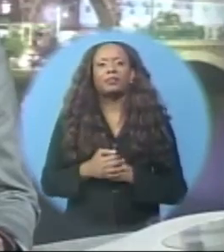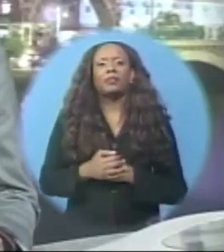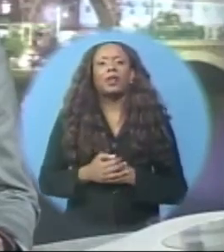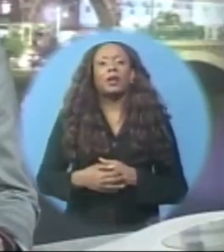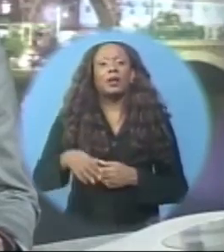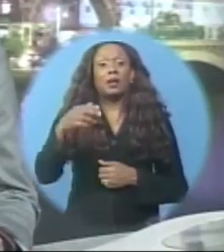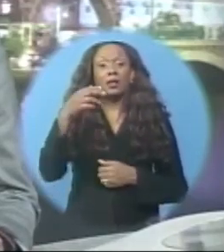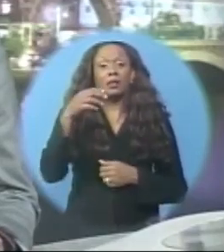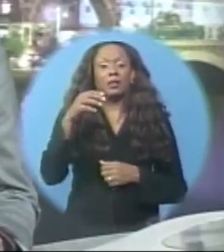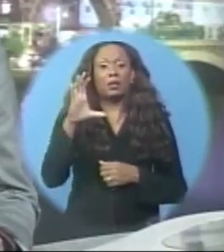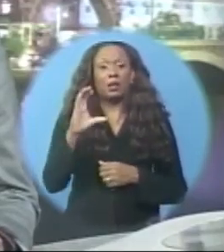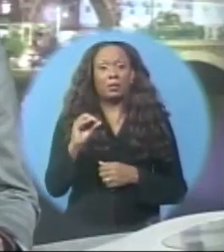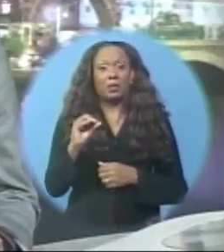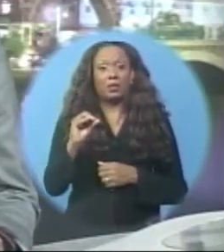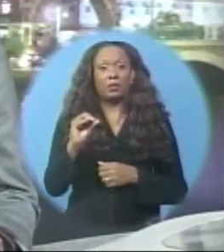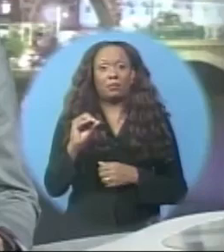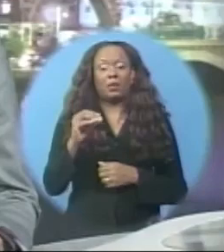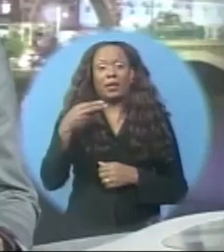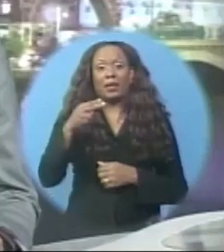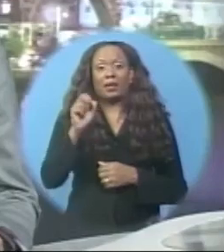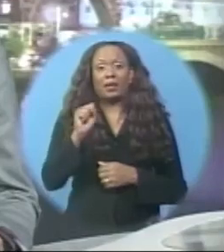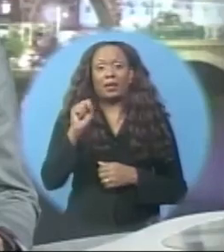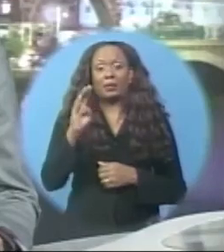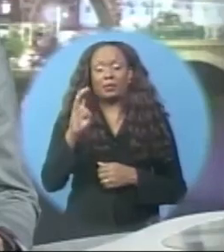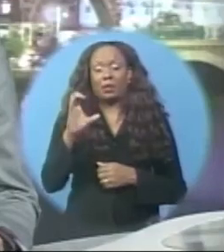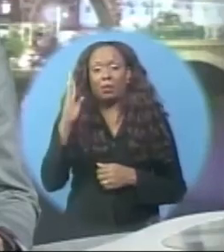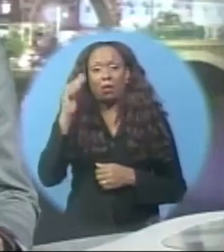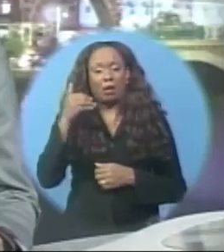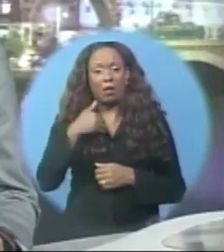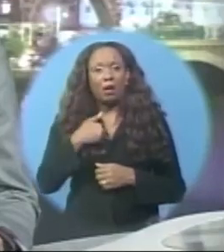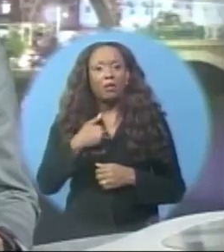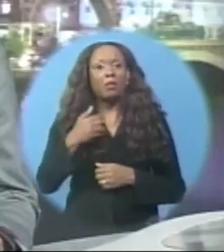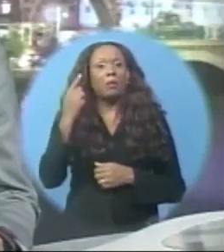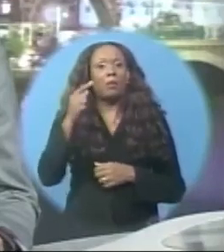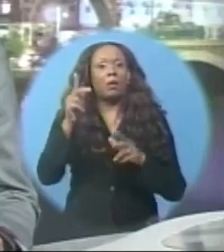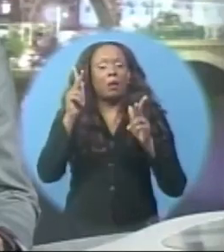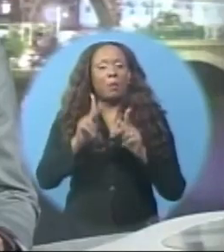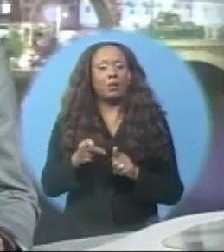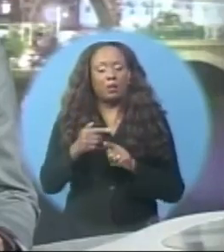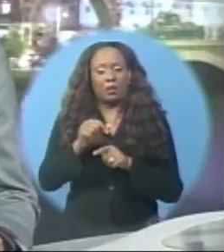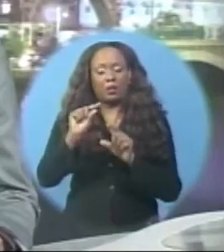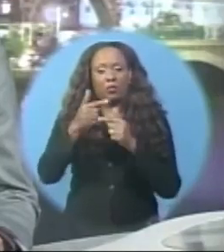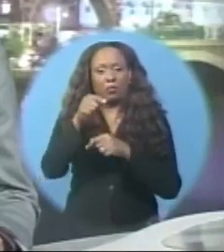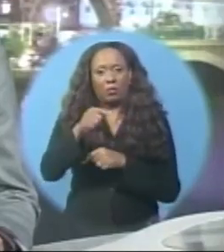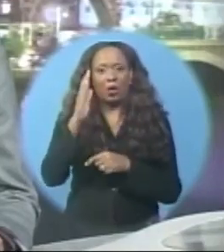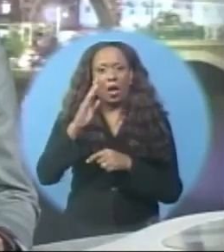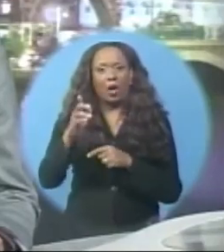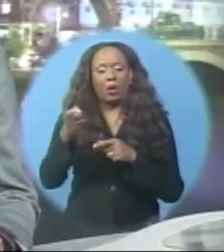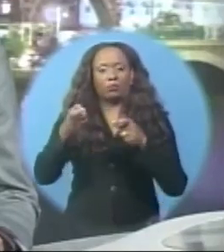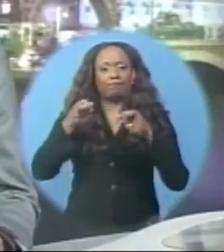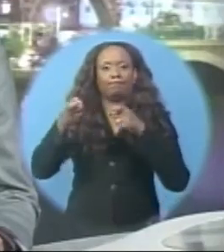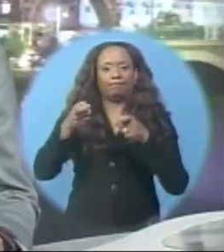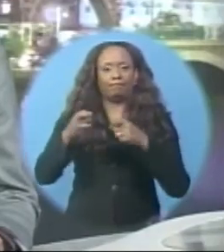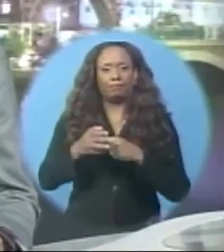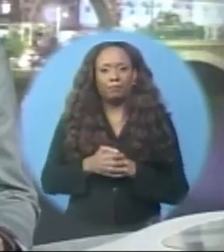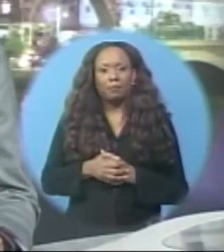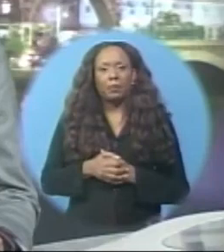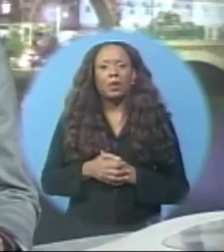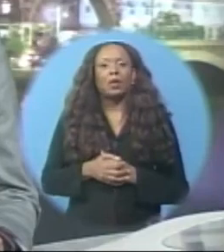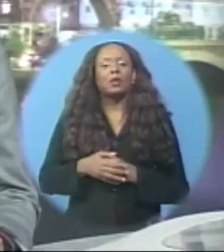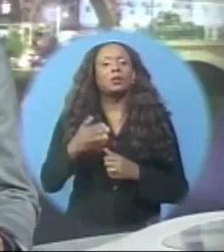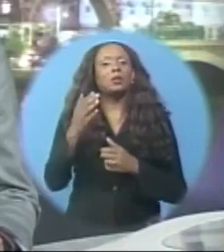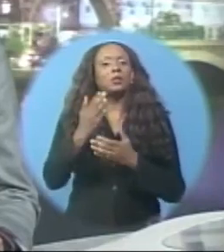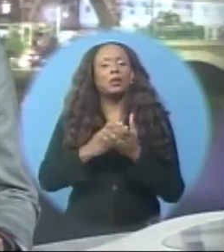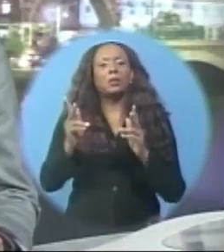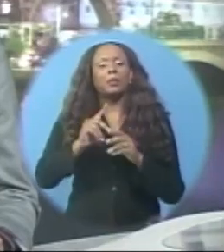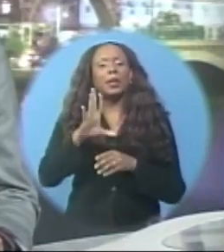Bermuda, will chair the group, whose members include 82-year-old former Premier Sir John Swan and union boss Chris Ferbert.